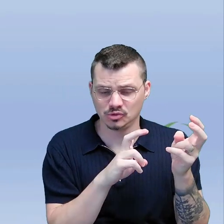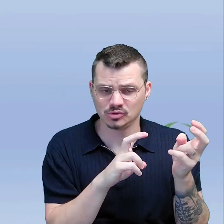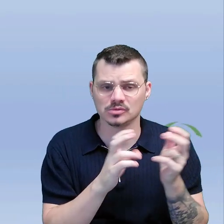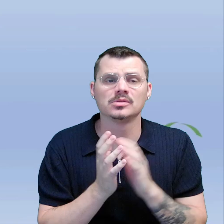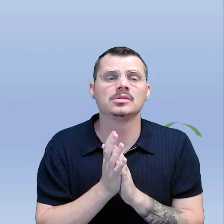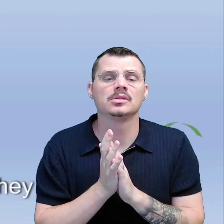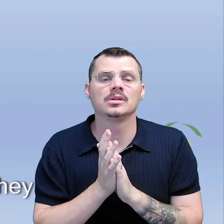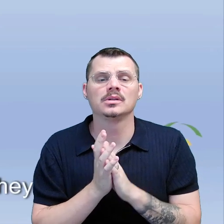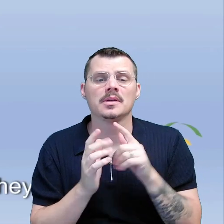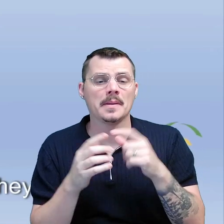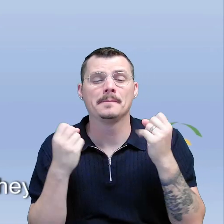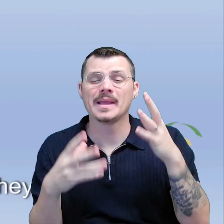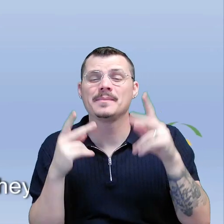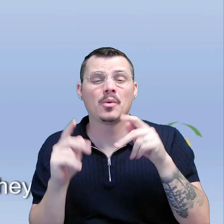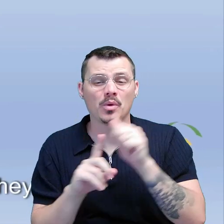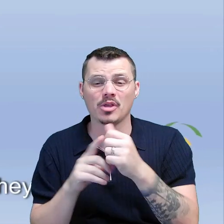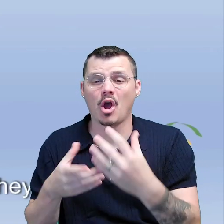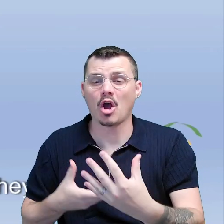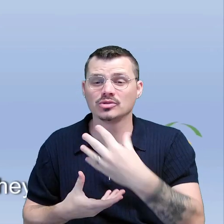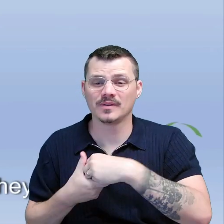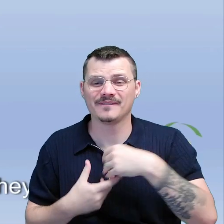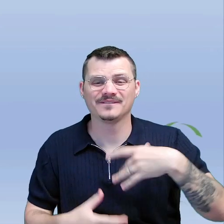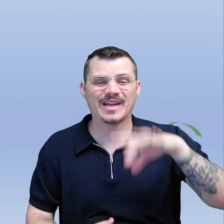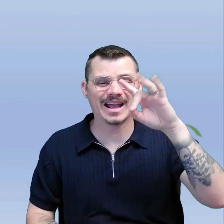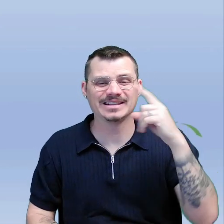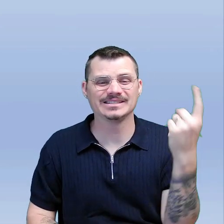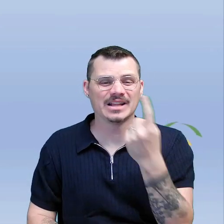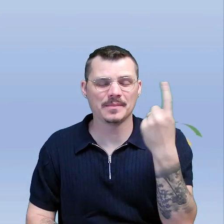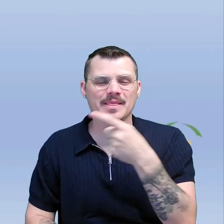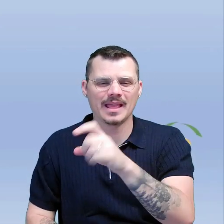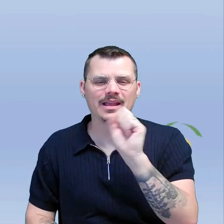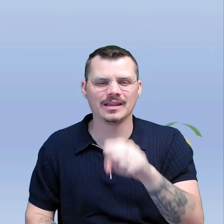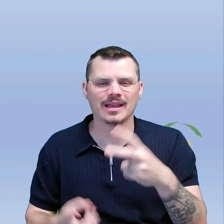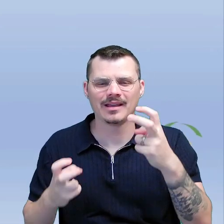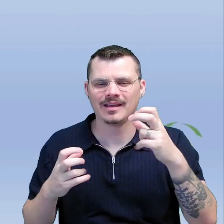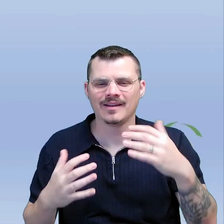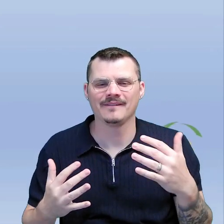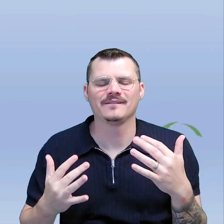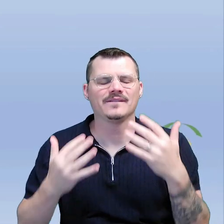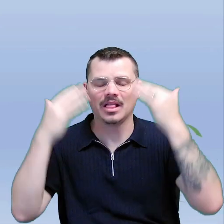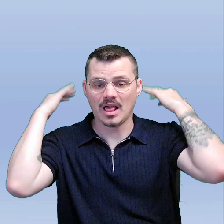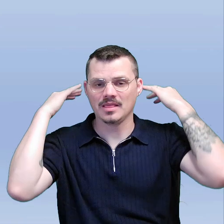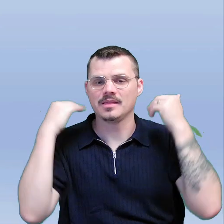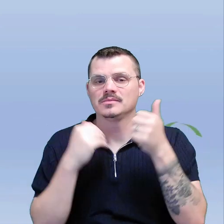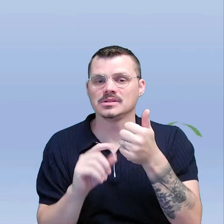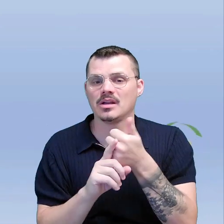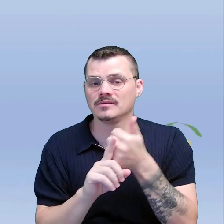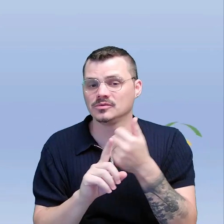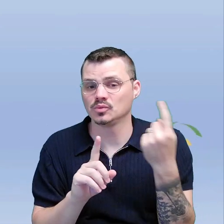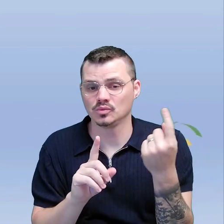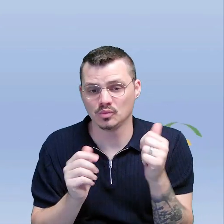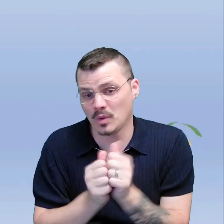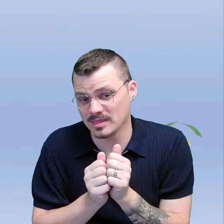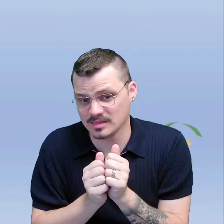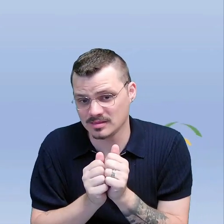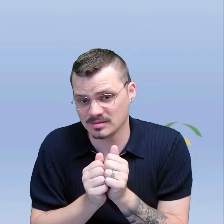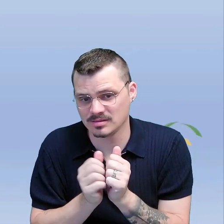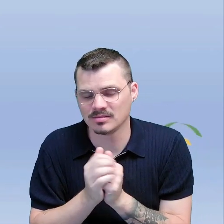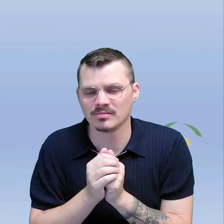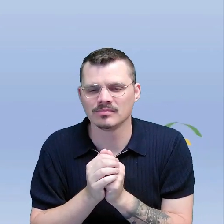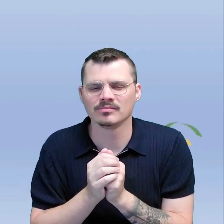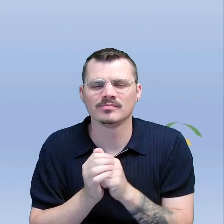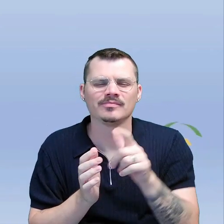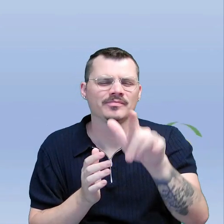is that many people with autism find something they can flood themselves with. And of all